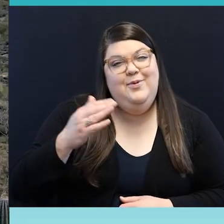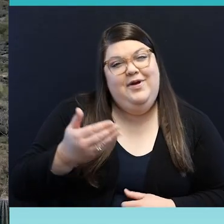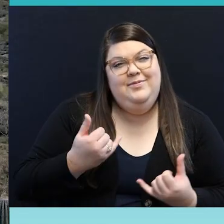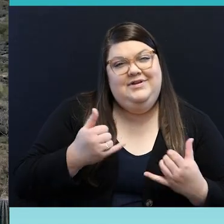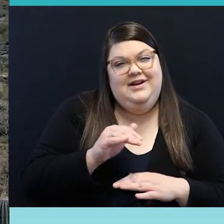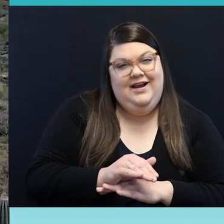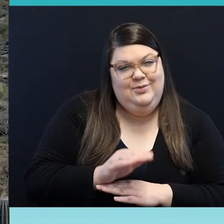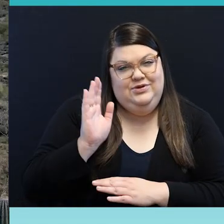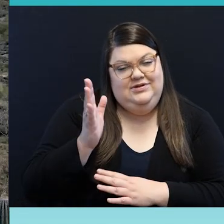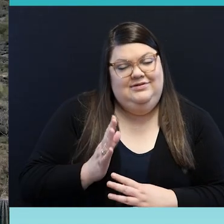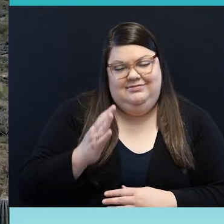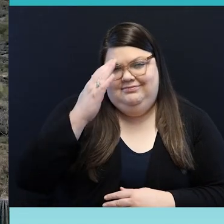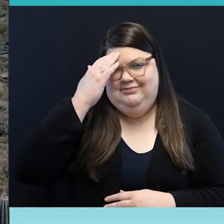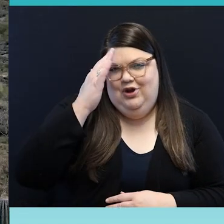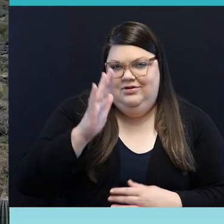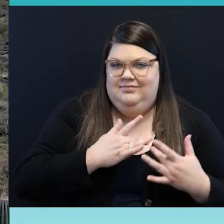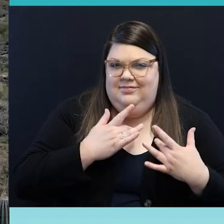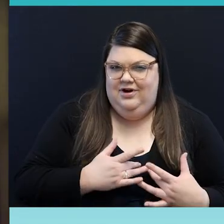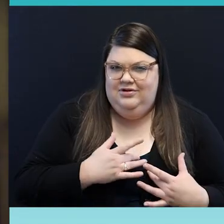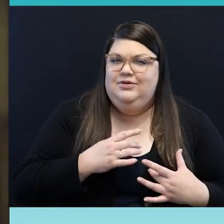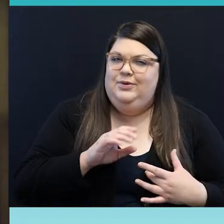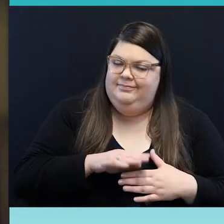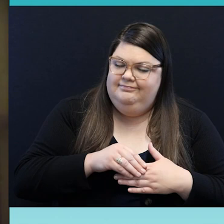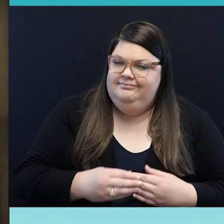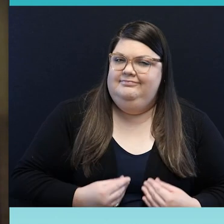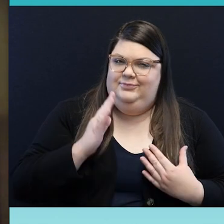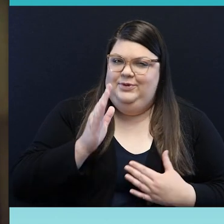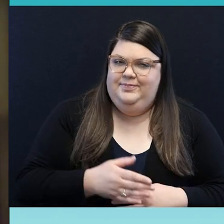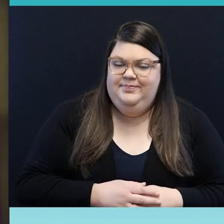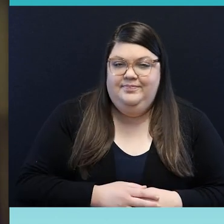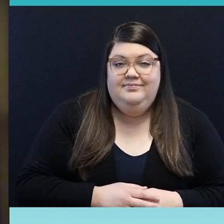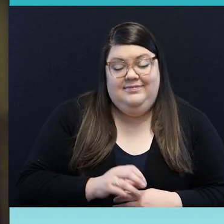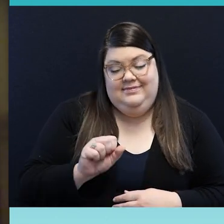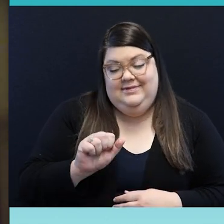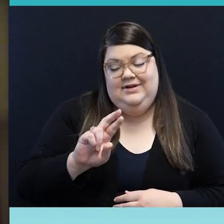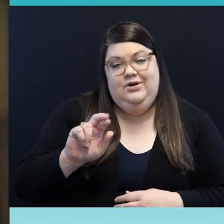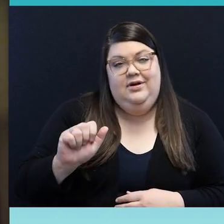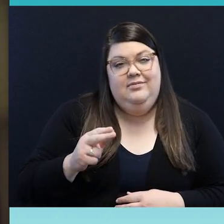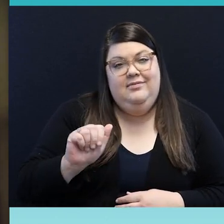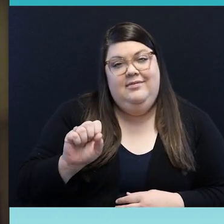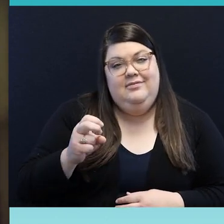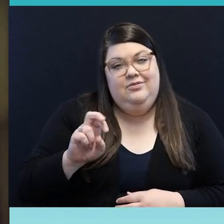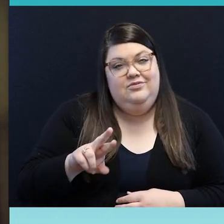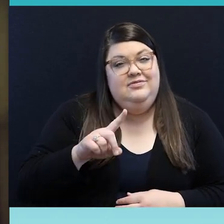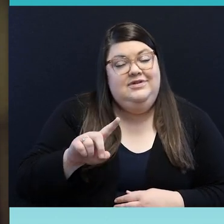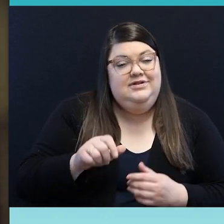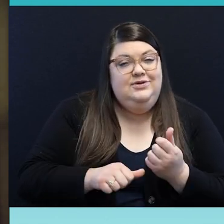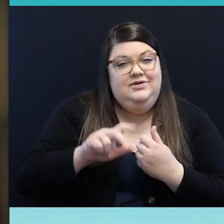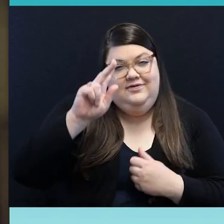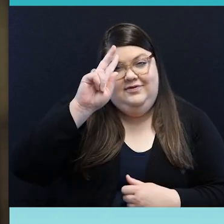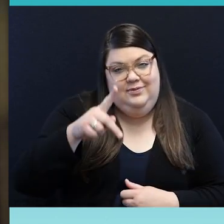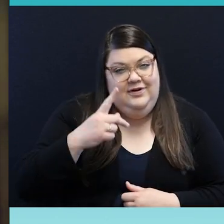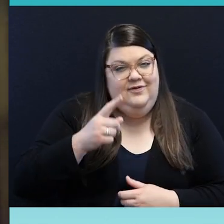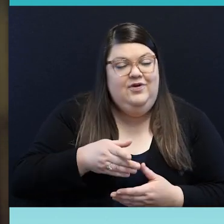whose knowledge and hearts I know will resonate with you. Sarah Asher is Associate Vice President for the Arizona End of Life Care